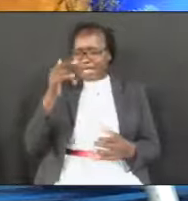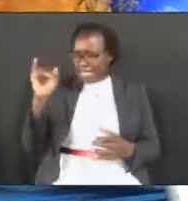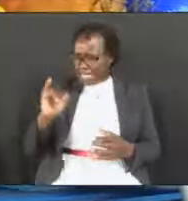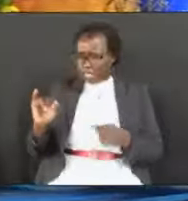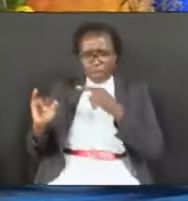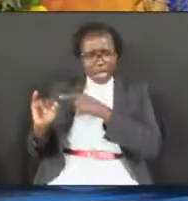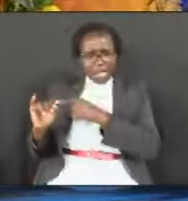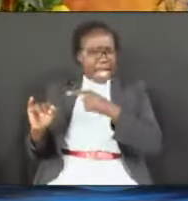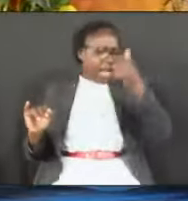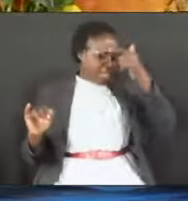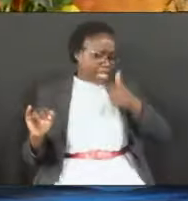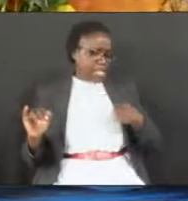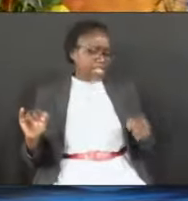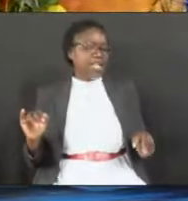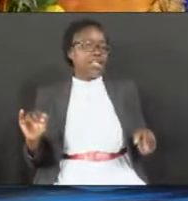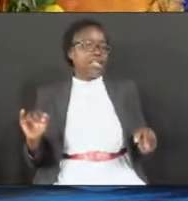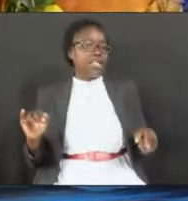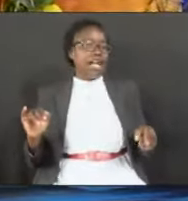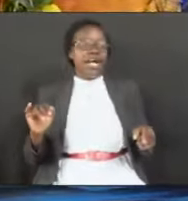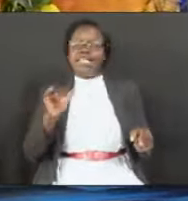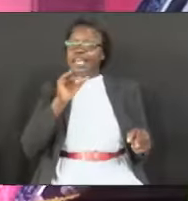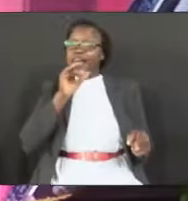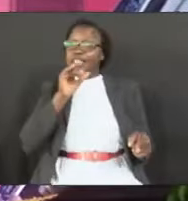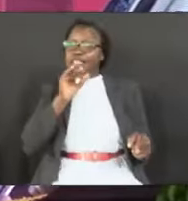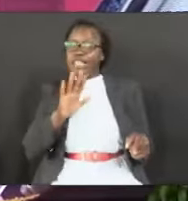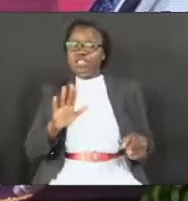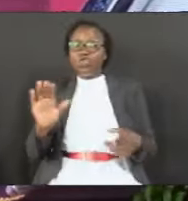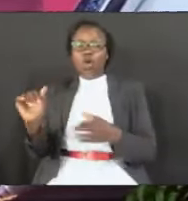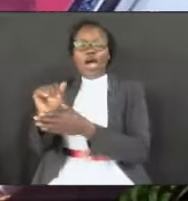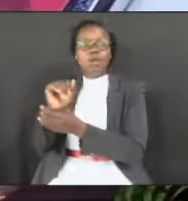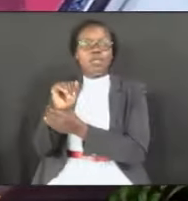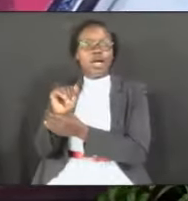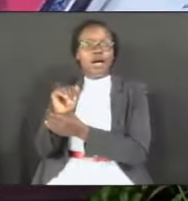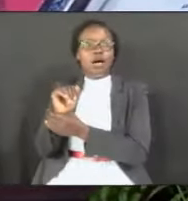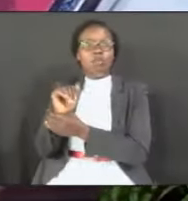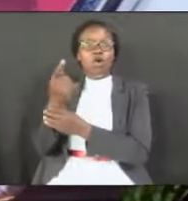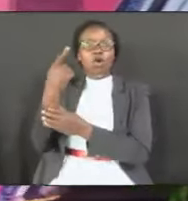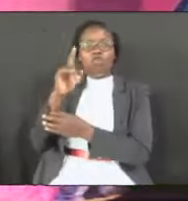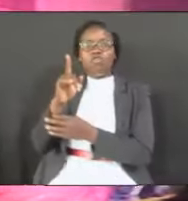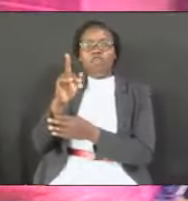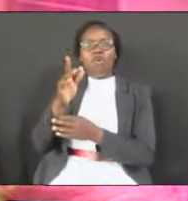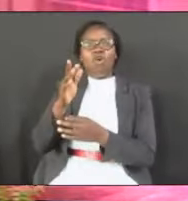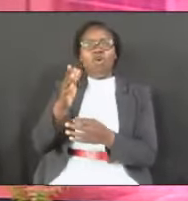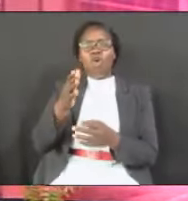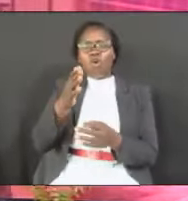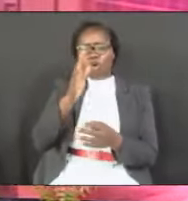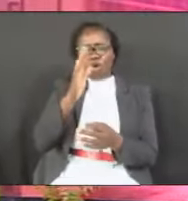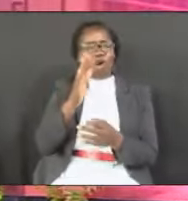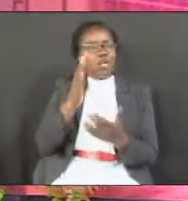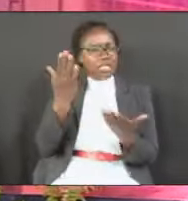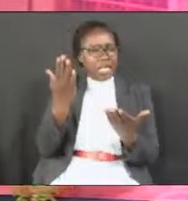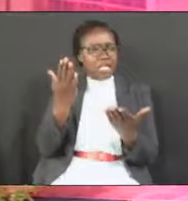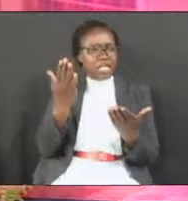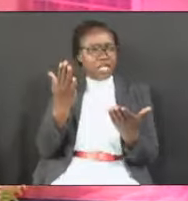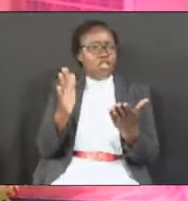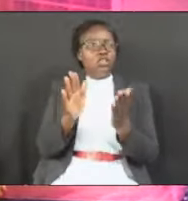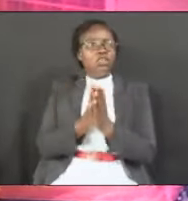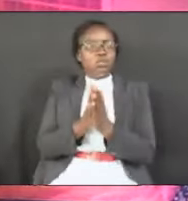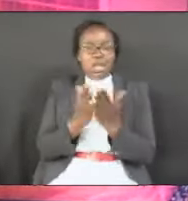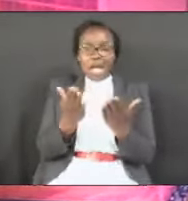and Ishmael are sons to Abraham for God to illustrate the plan of